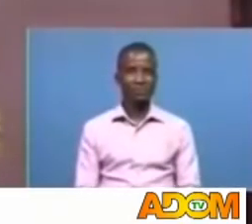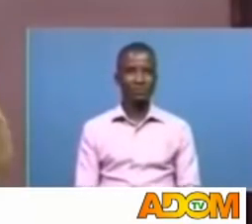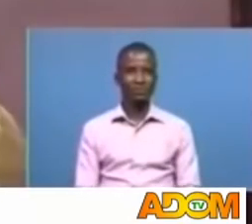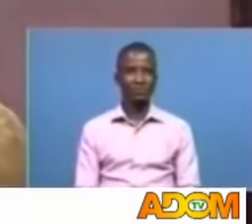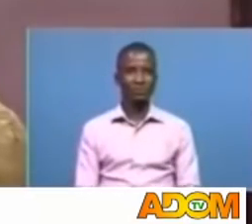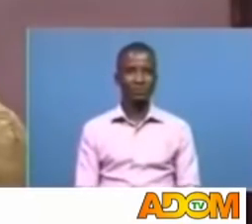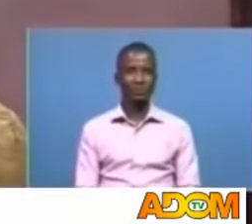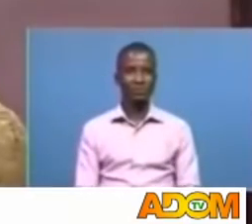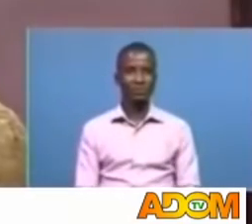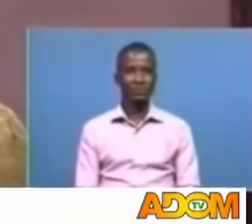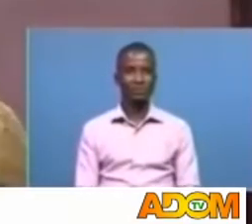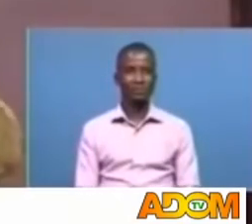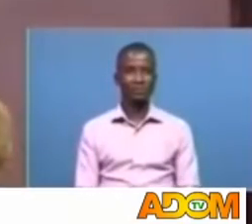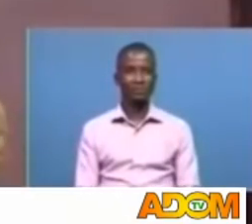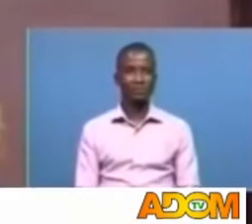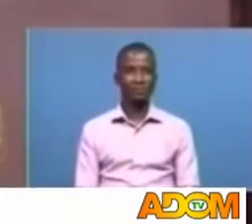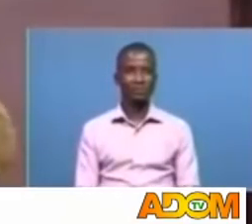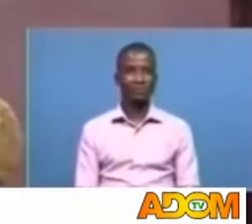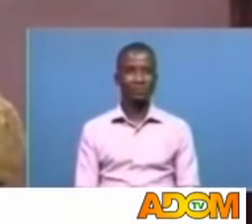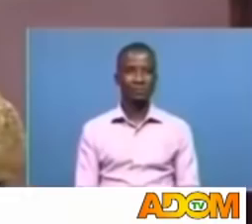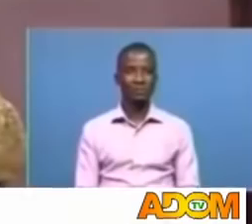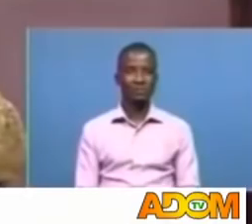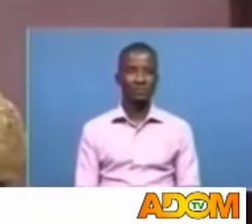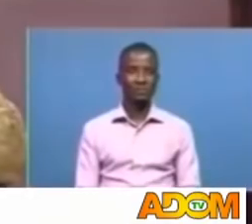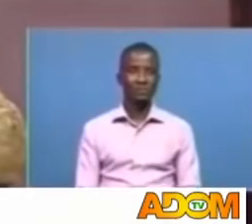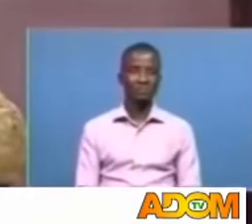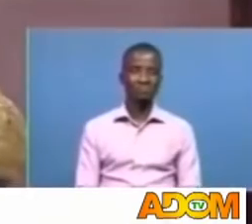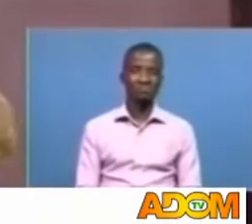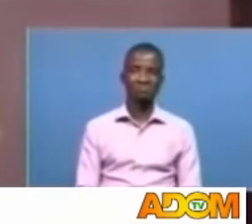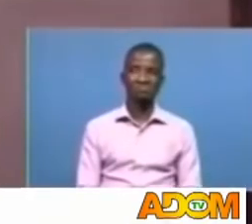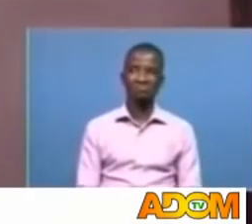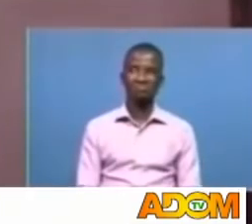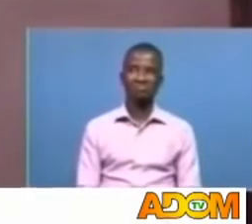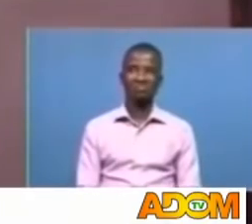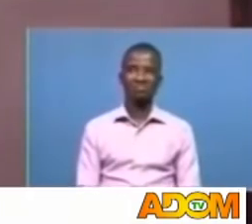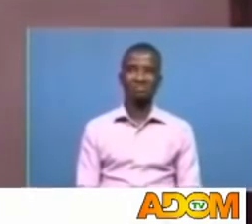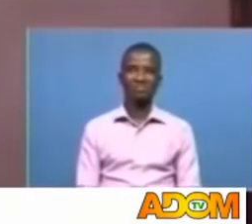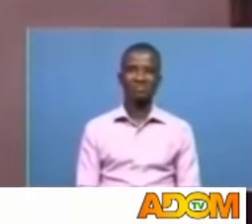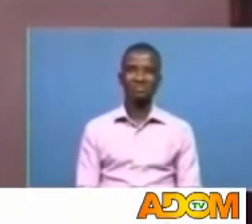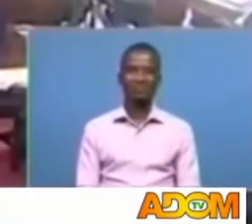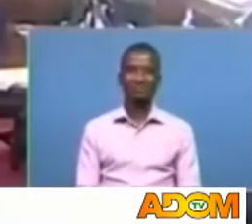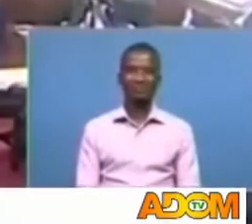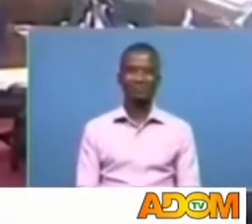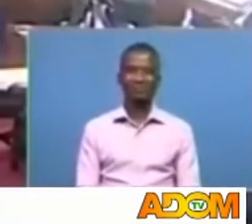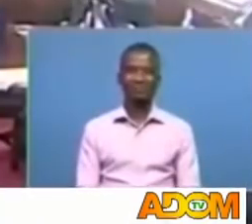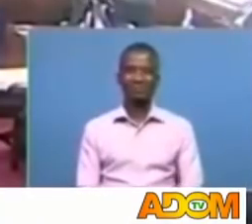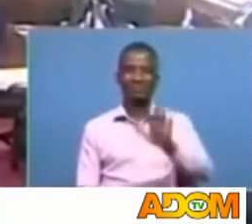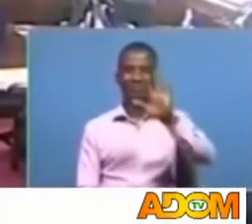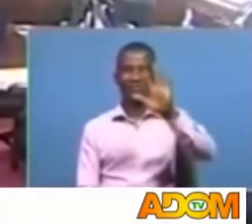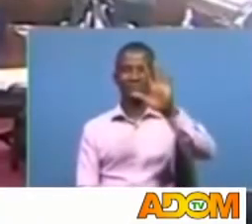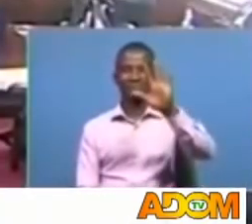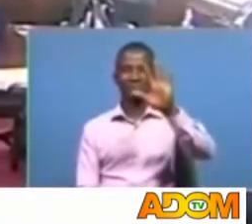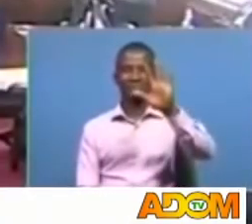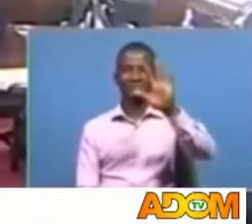My lords, the fair hearing argument, my lords. There are 5 minutes more. Very well.